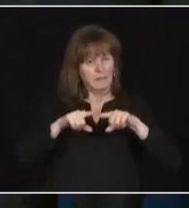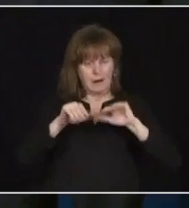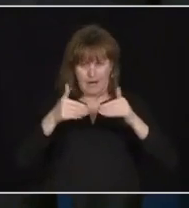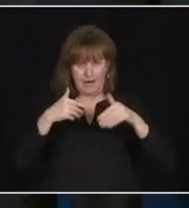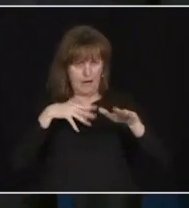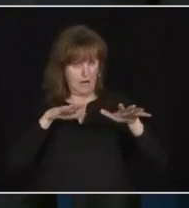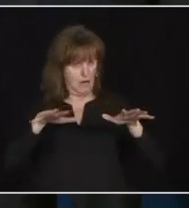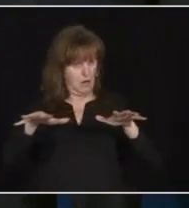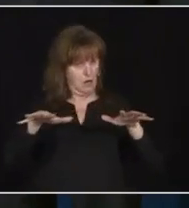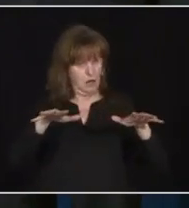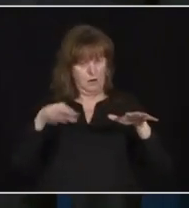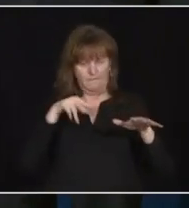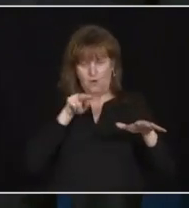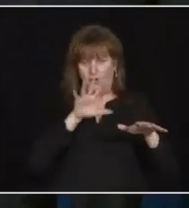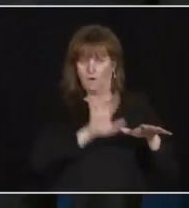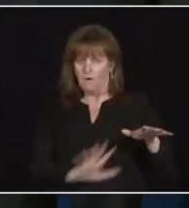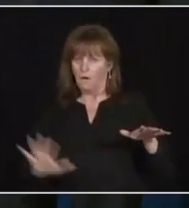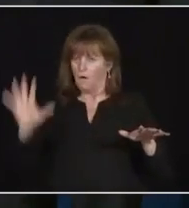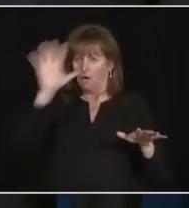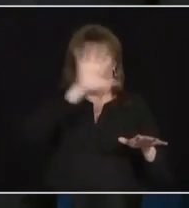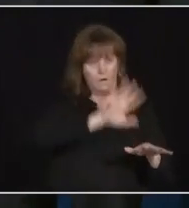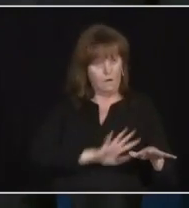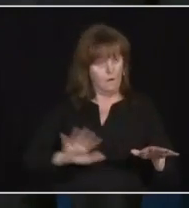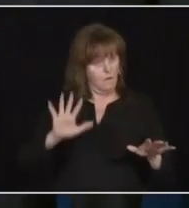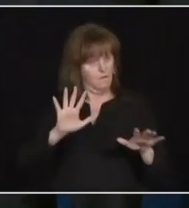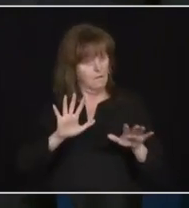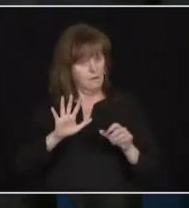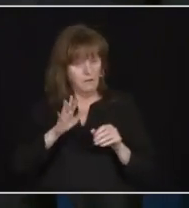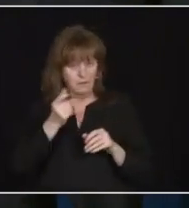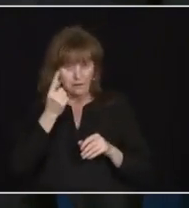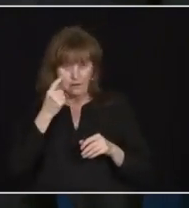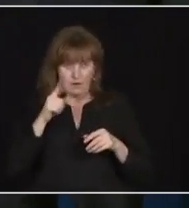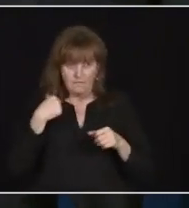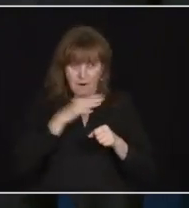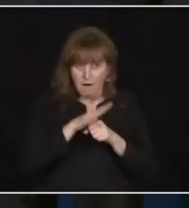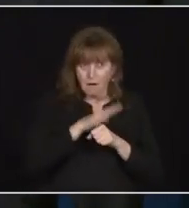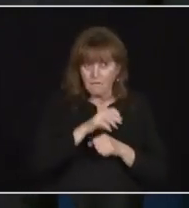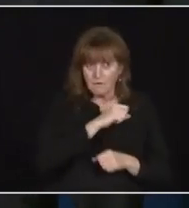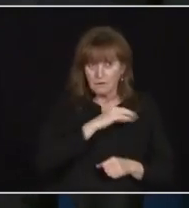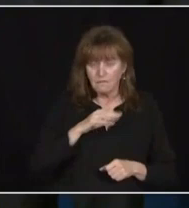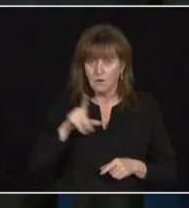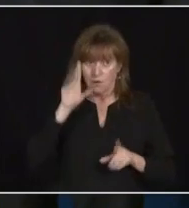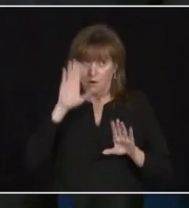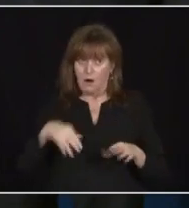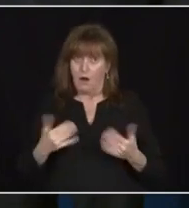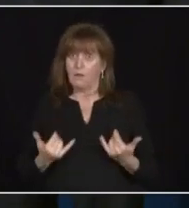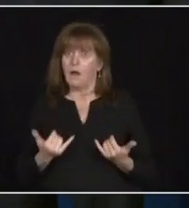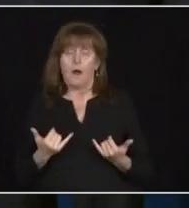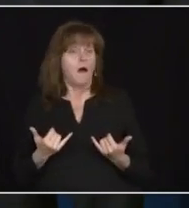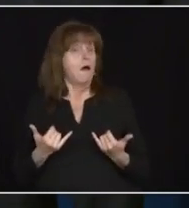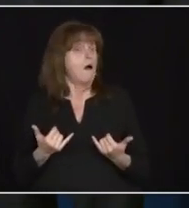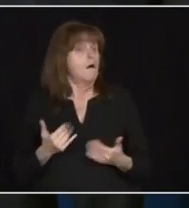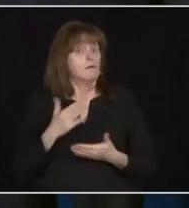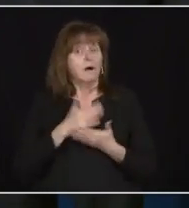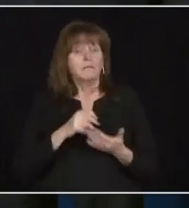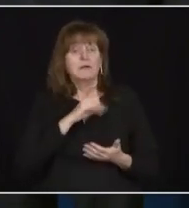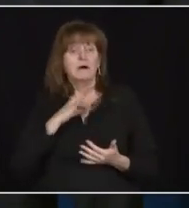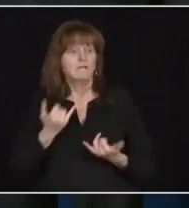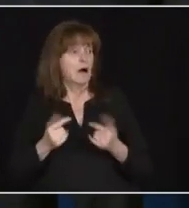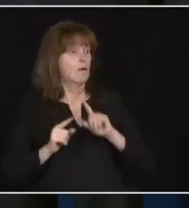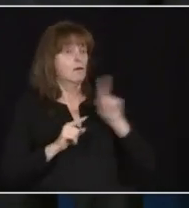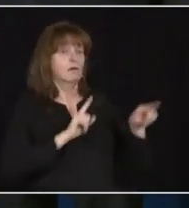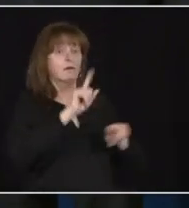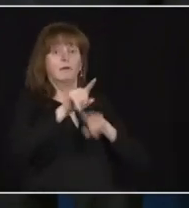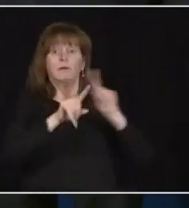because among other things, they will need to have the staff. Some of the staffs, as you know, staff members have gone to assist in long-term